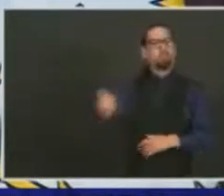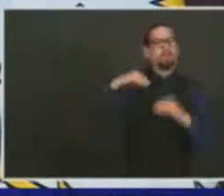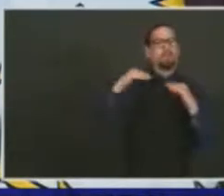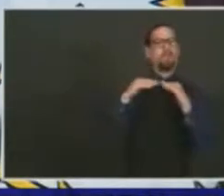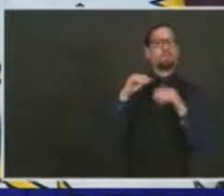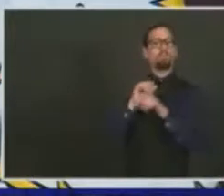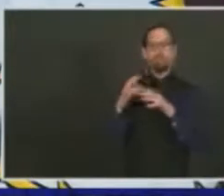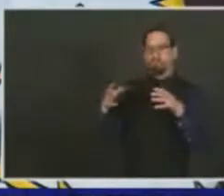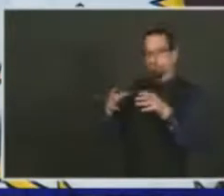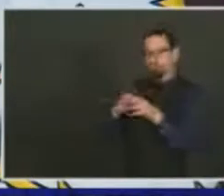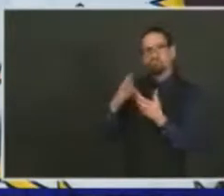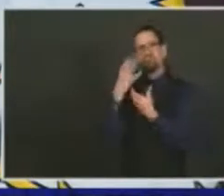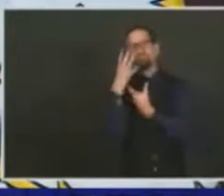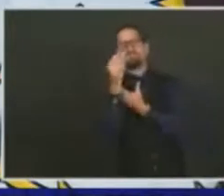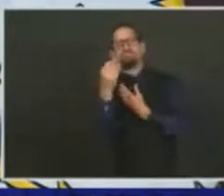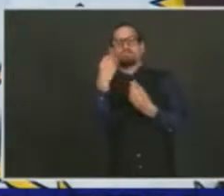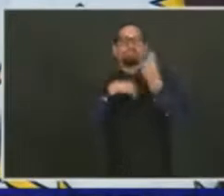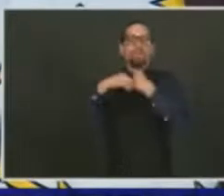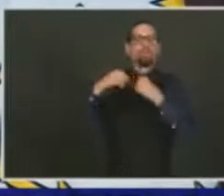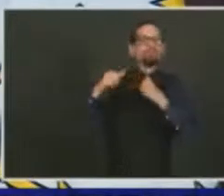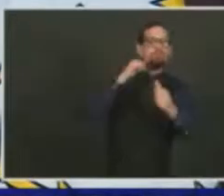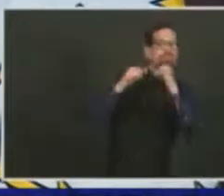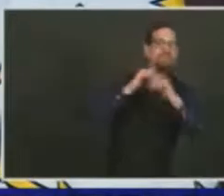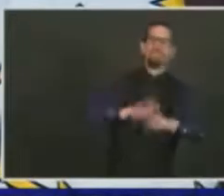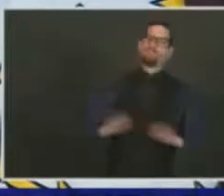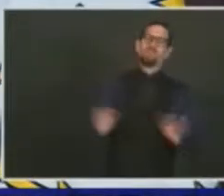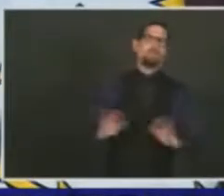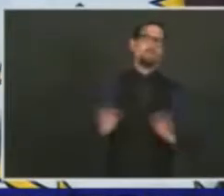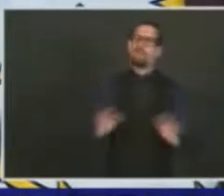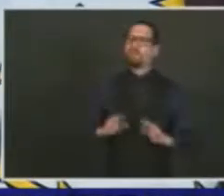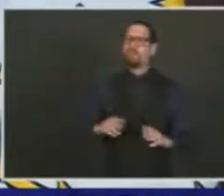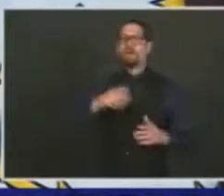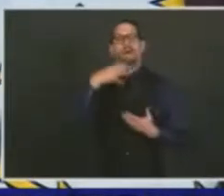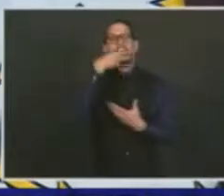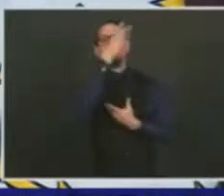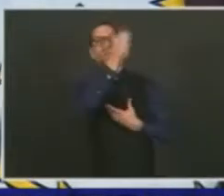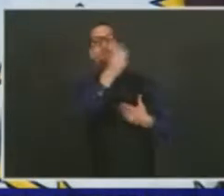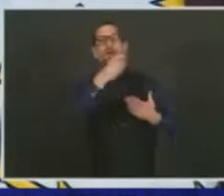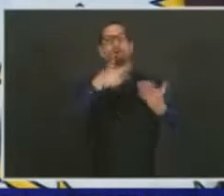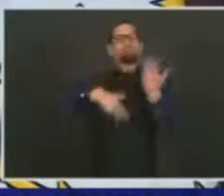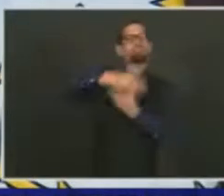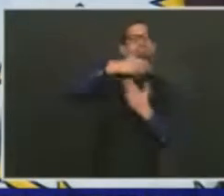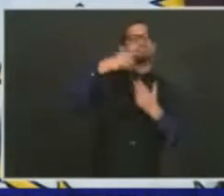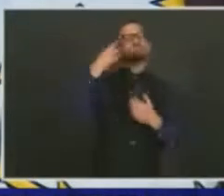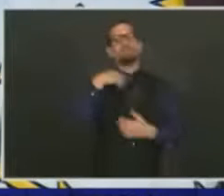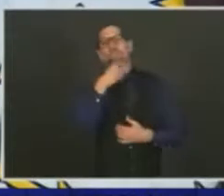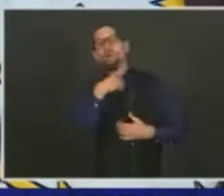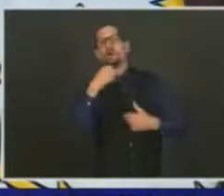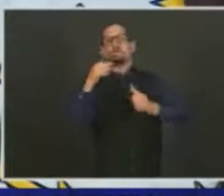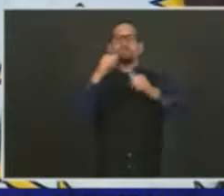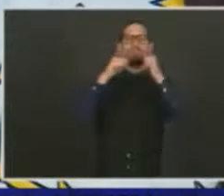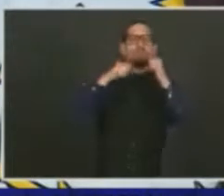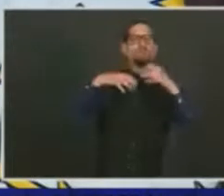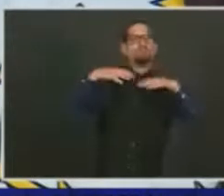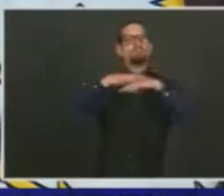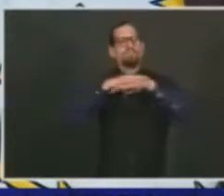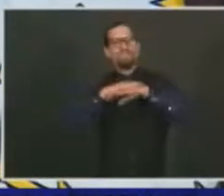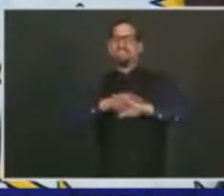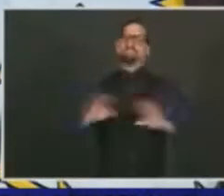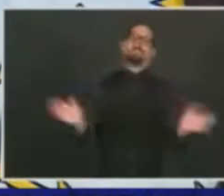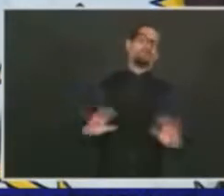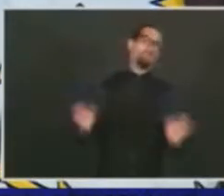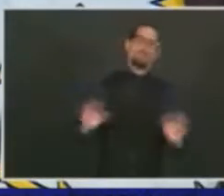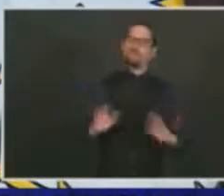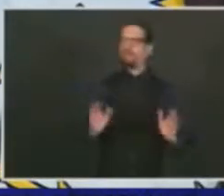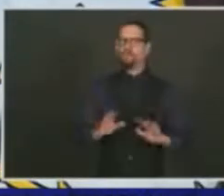I'm asking you not to do it. And if you are with folks who you don't live with, put your mask on, even if